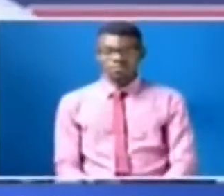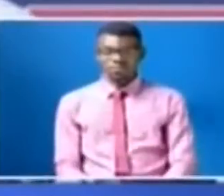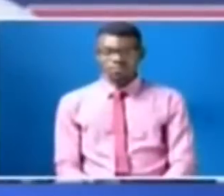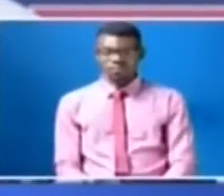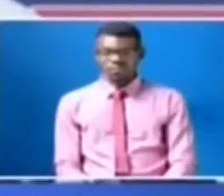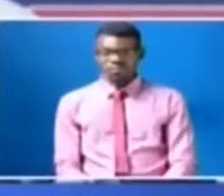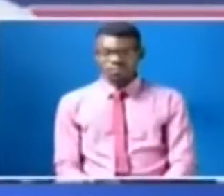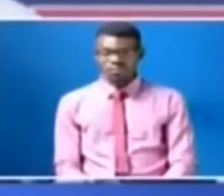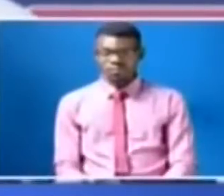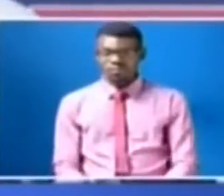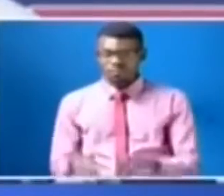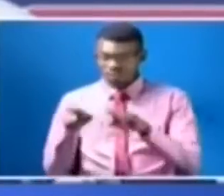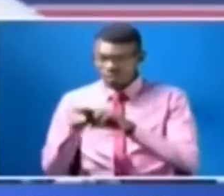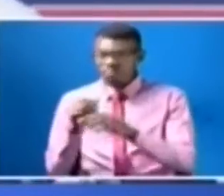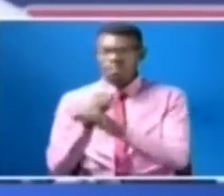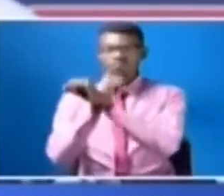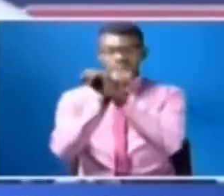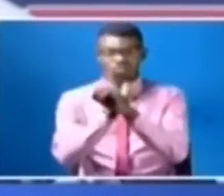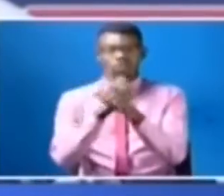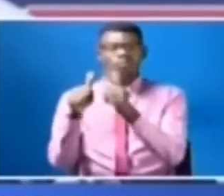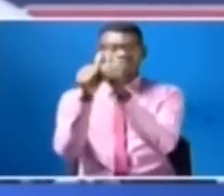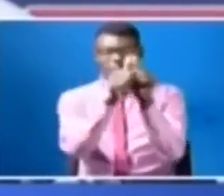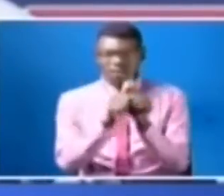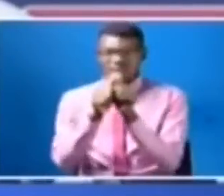or to defend all together in the same time.